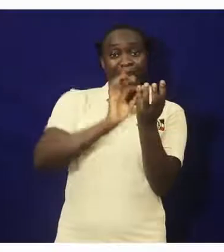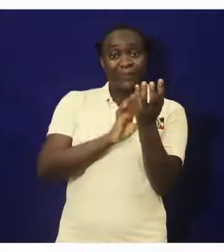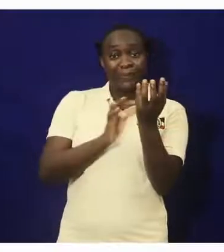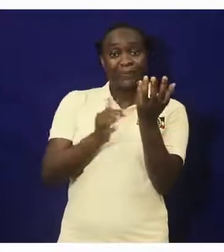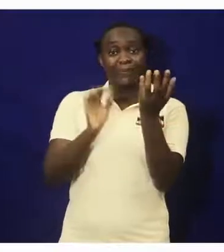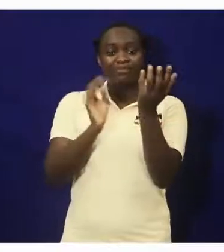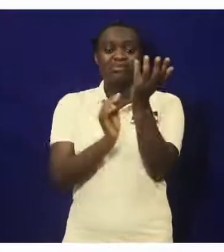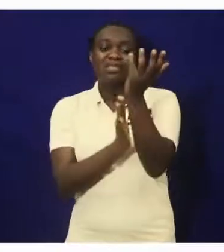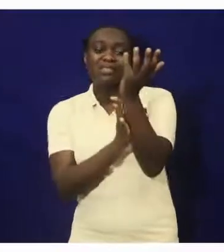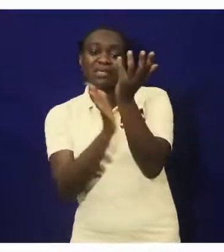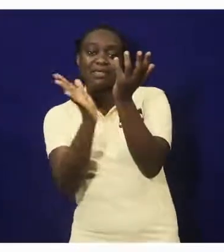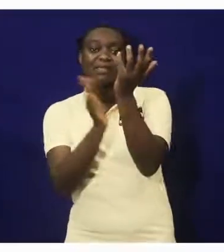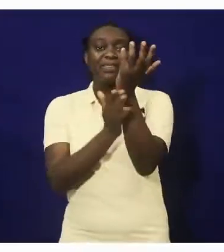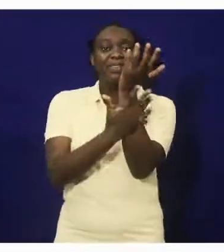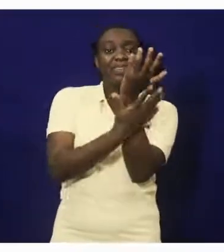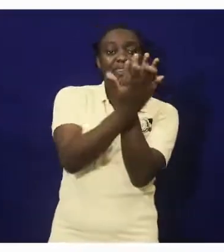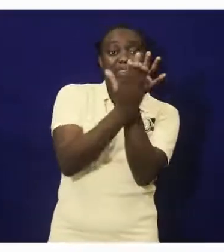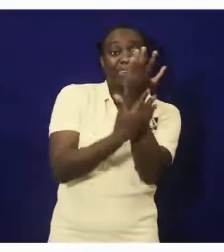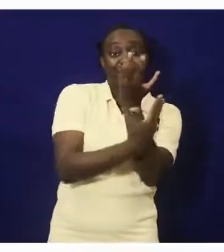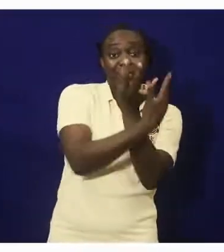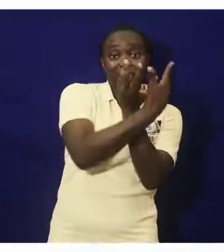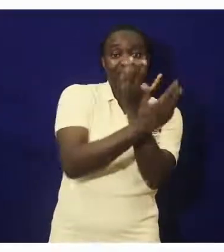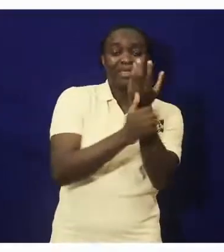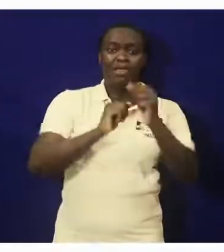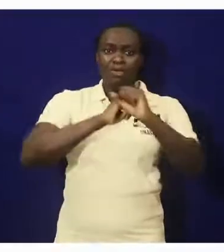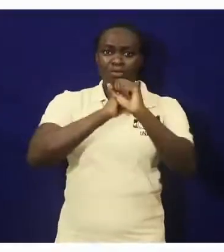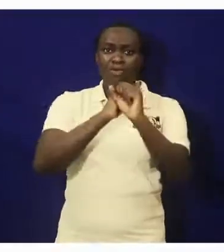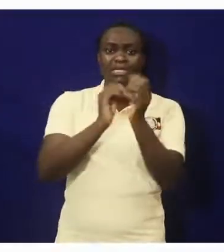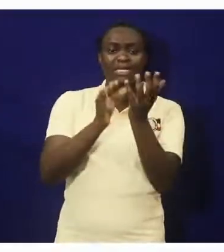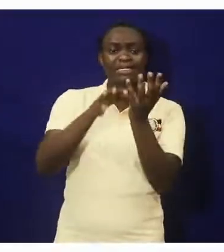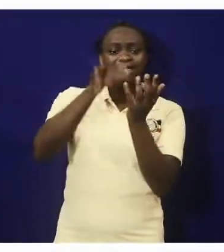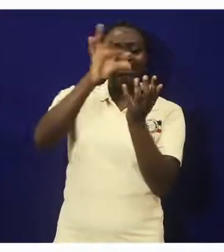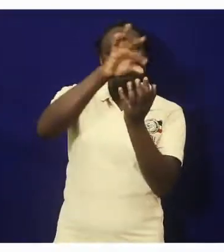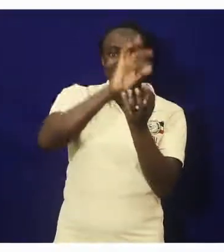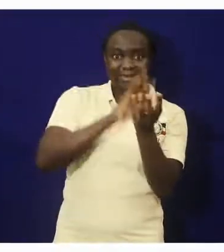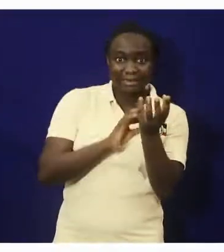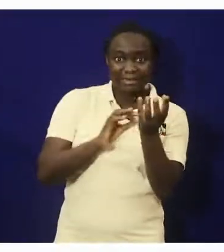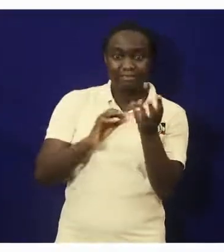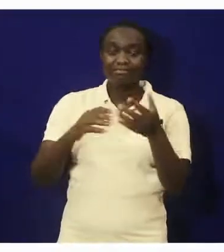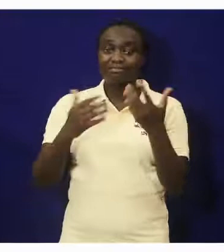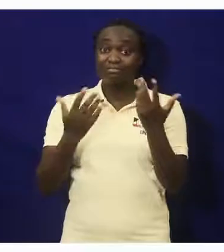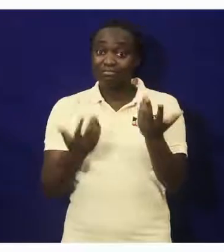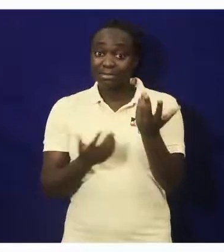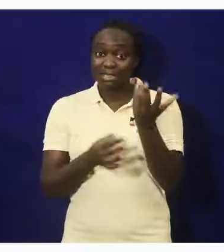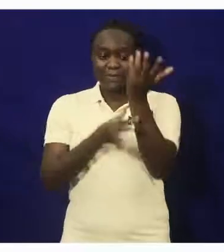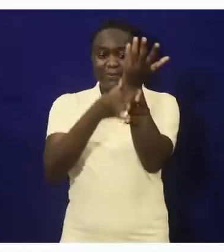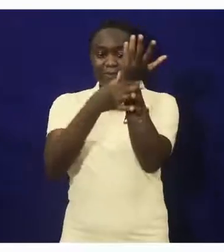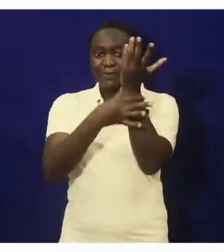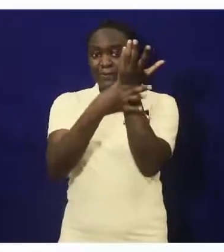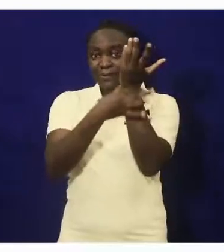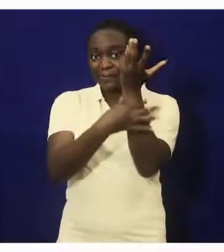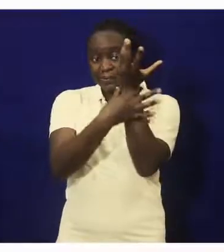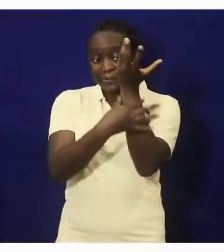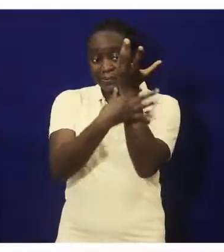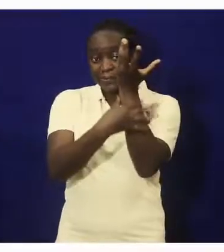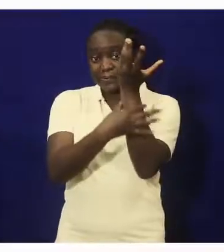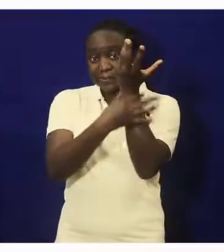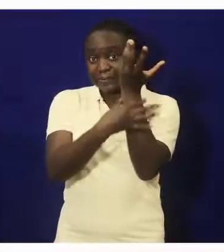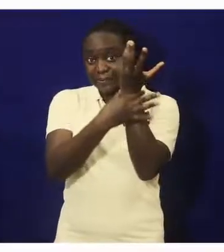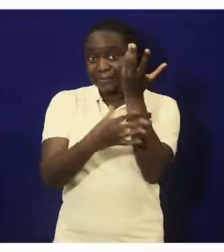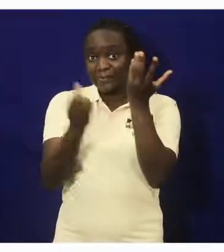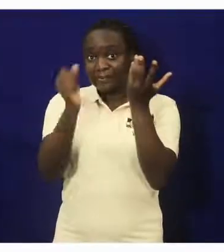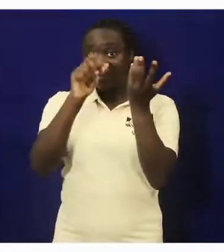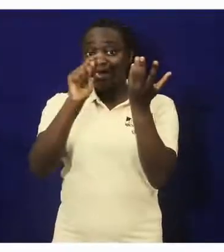petals guarding sepals, pencil the stem of the flower to